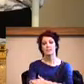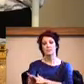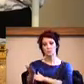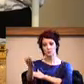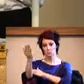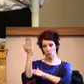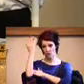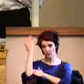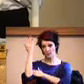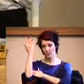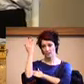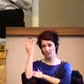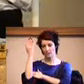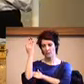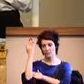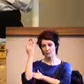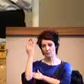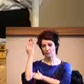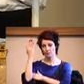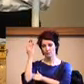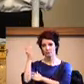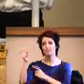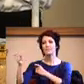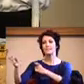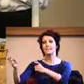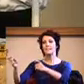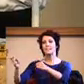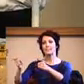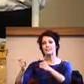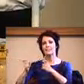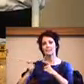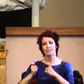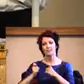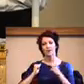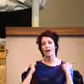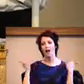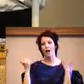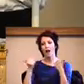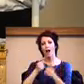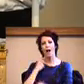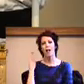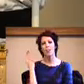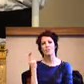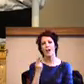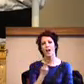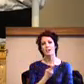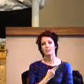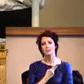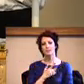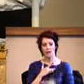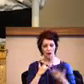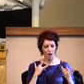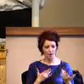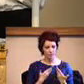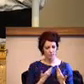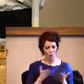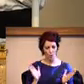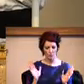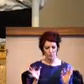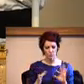morning that you give all of us the open heart to let